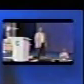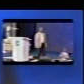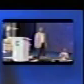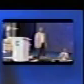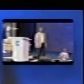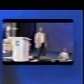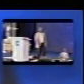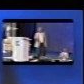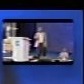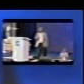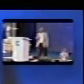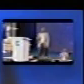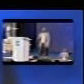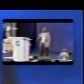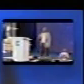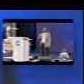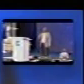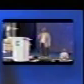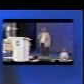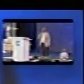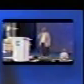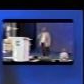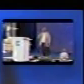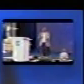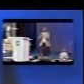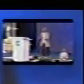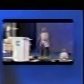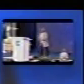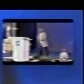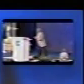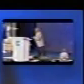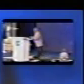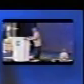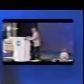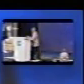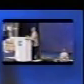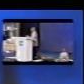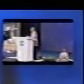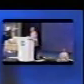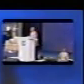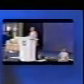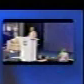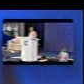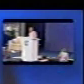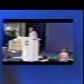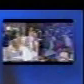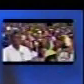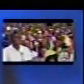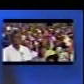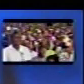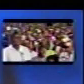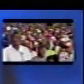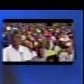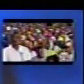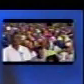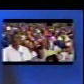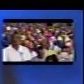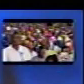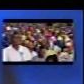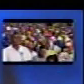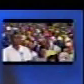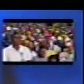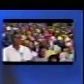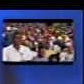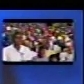They were contradicting and they spoke blasphemy. They verse 46, but Paul tonight. And Barnabas